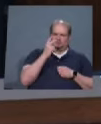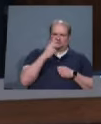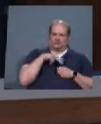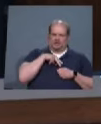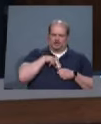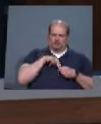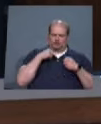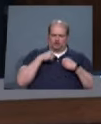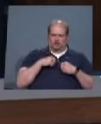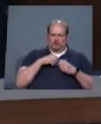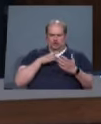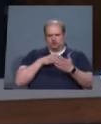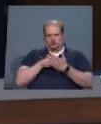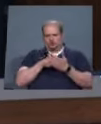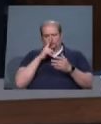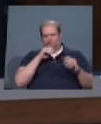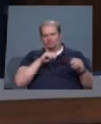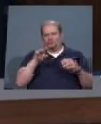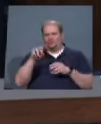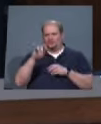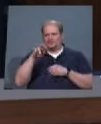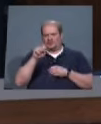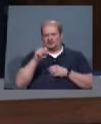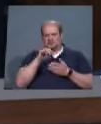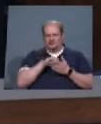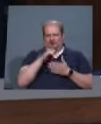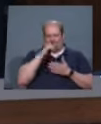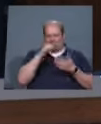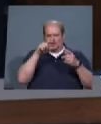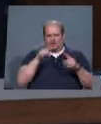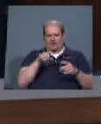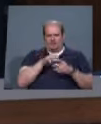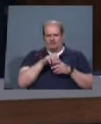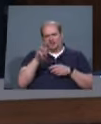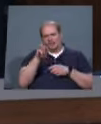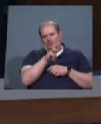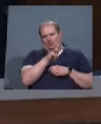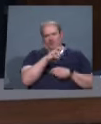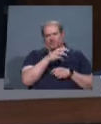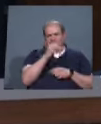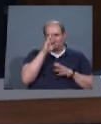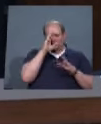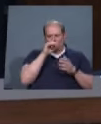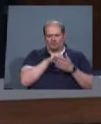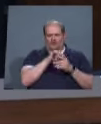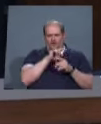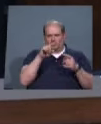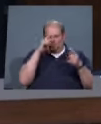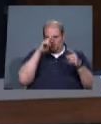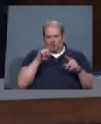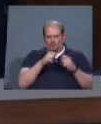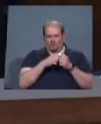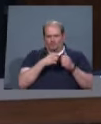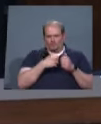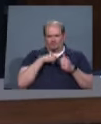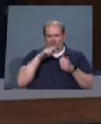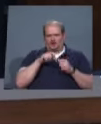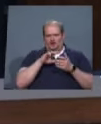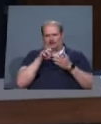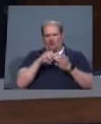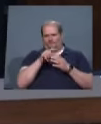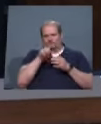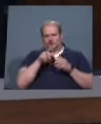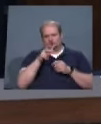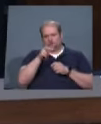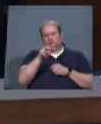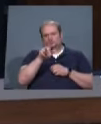or something for those tires to be moved immediately. This would not happen in the West, and I hope that you all would agree with me. All of you should